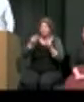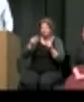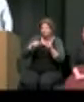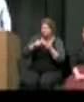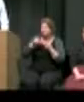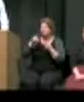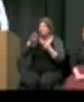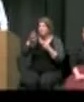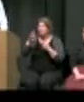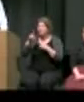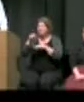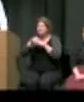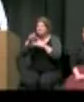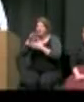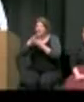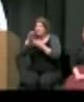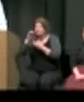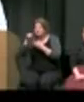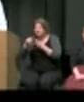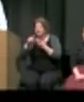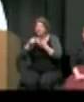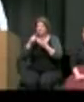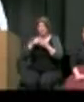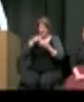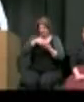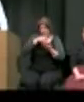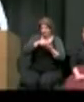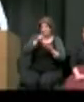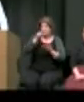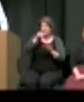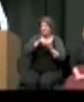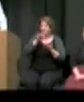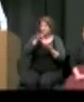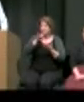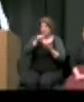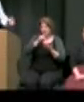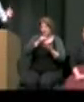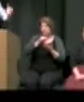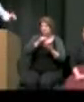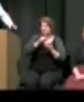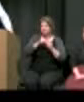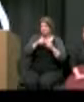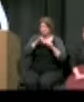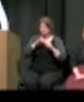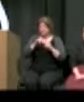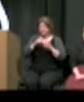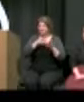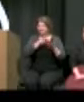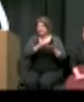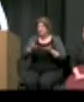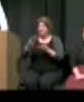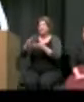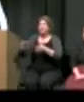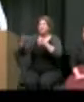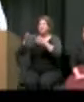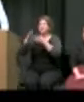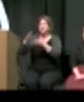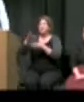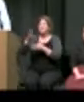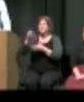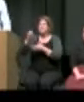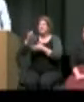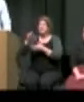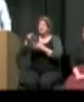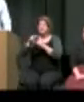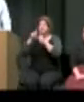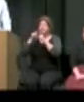Portland dosage. So we've dredged 20,000 yards. So a lot of it's still in that basin. And we're targeting